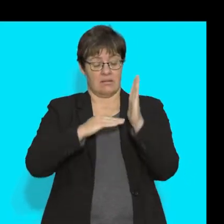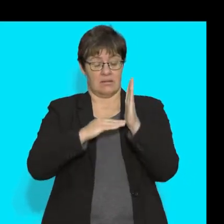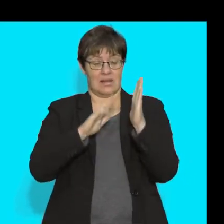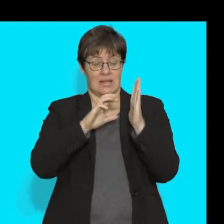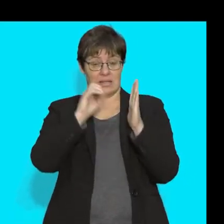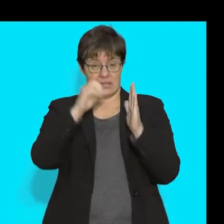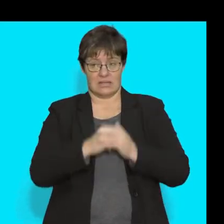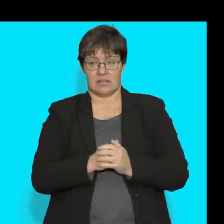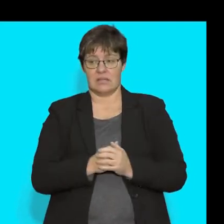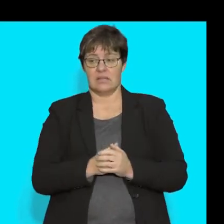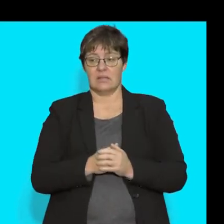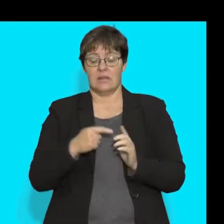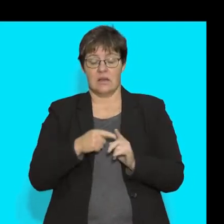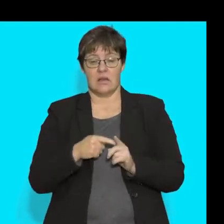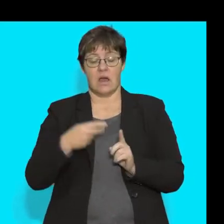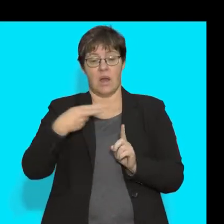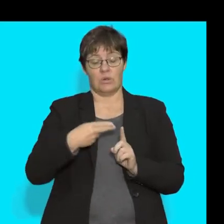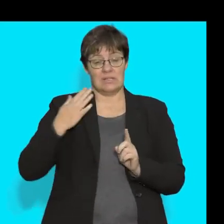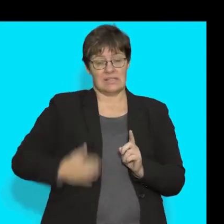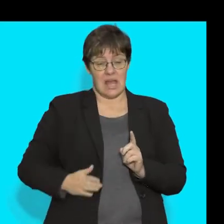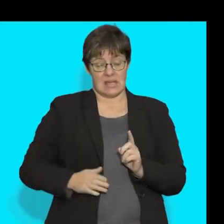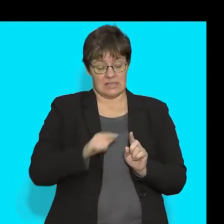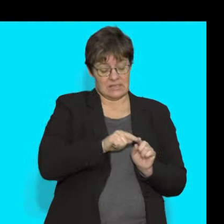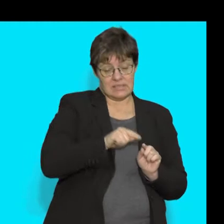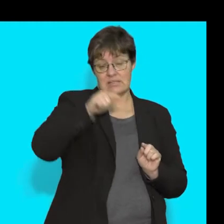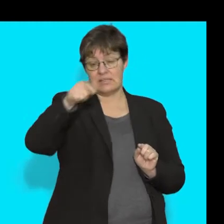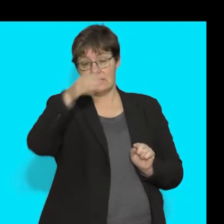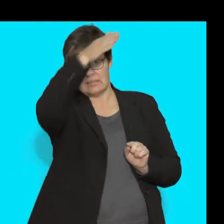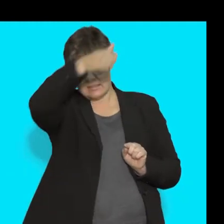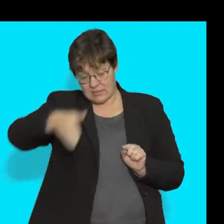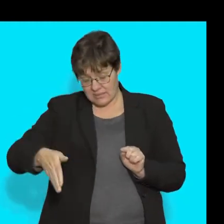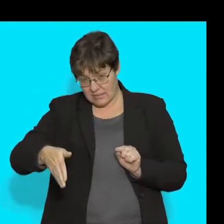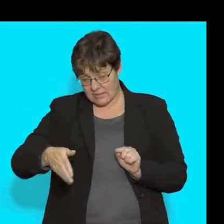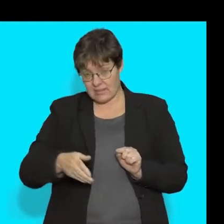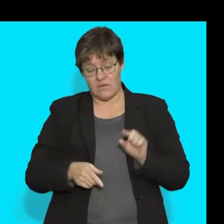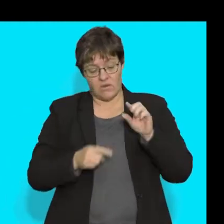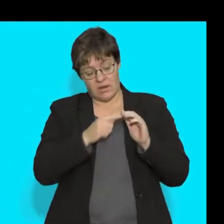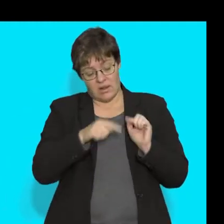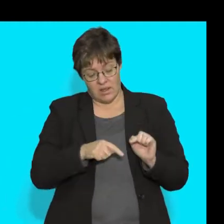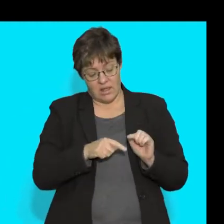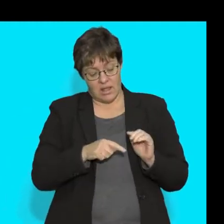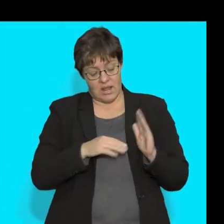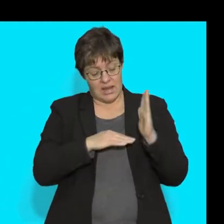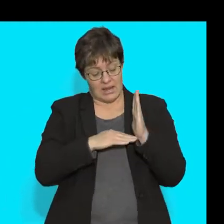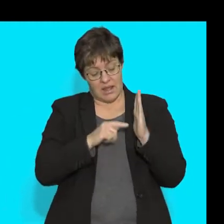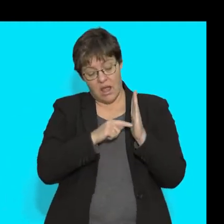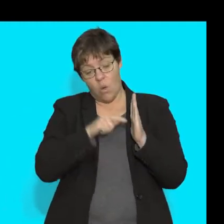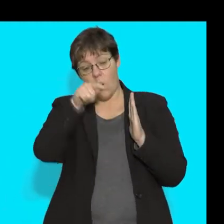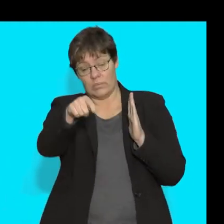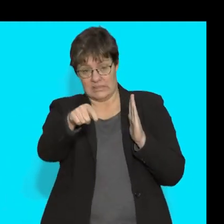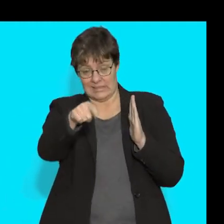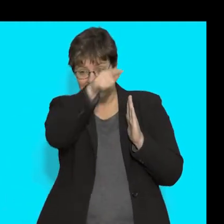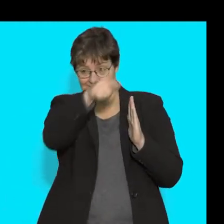angle, hypotenuse side, and then one more side. Remember, the hypotenuse side is the longest side of a right